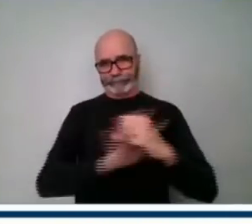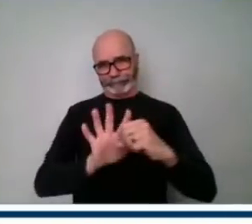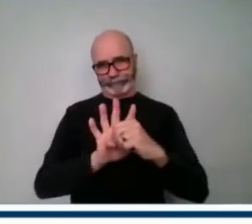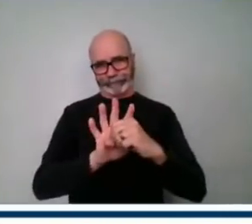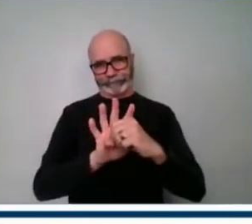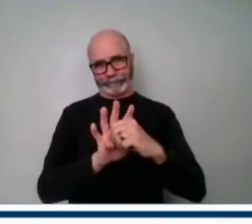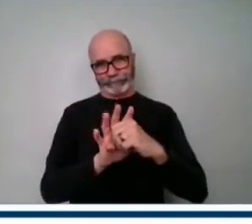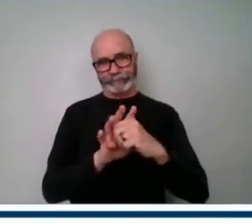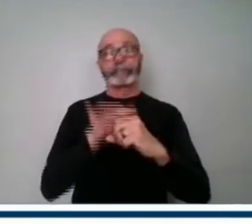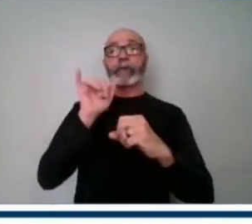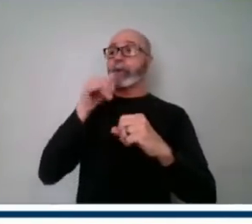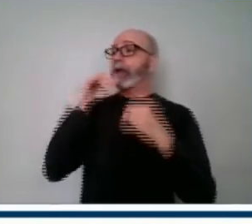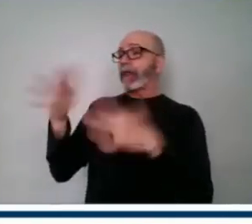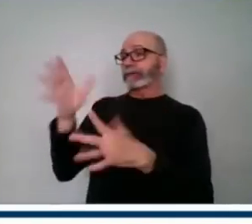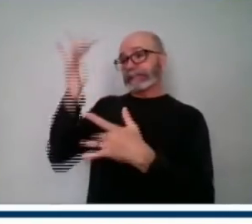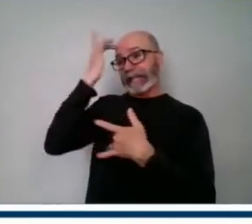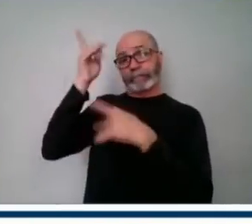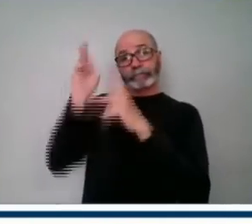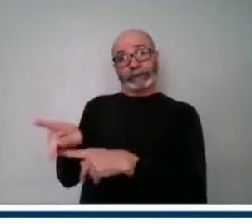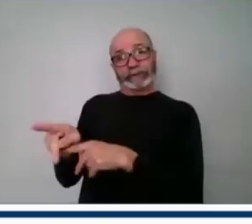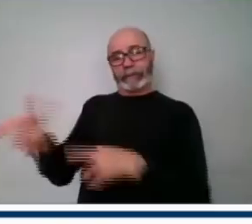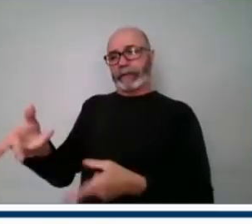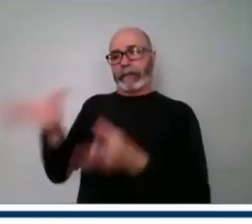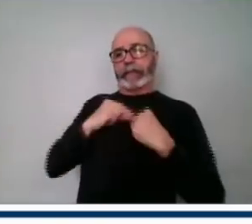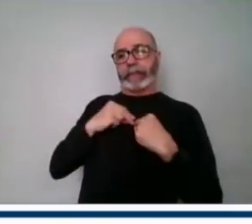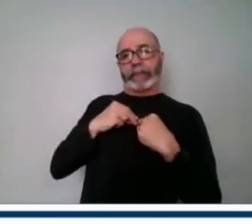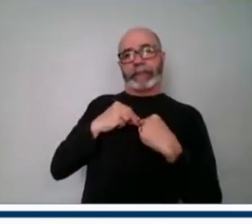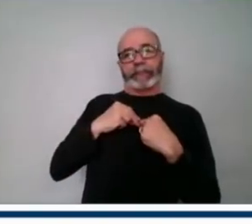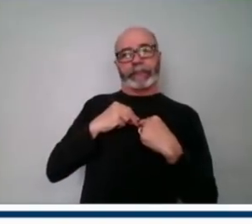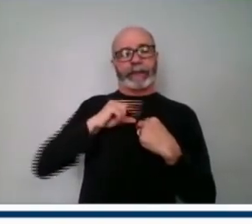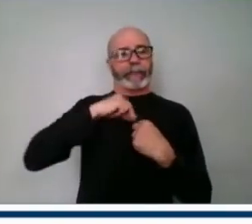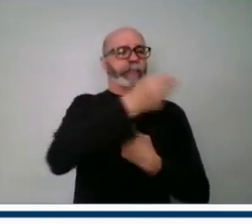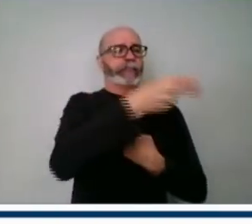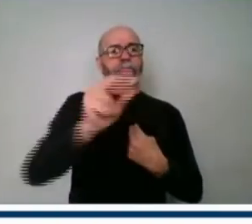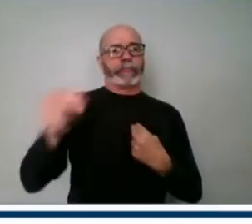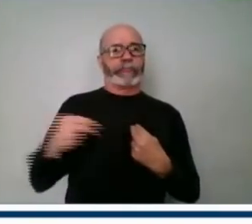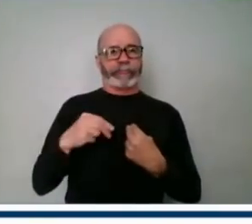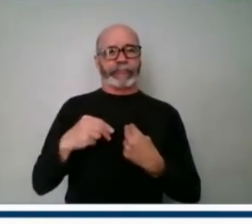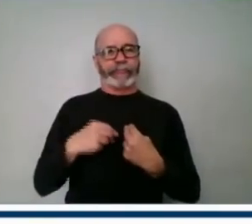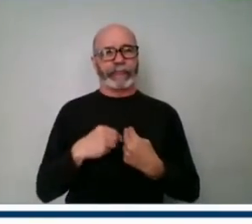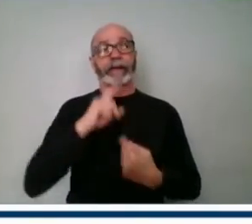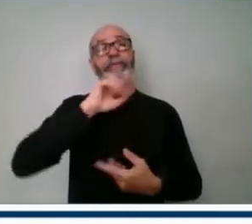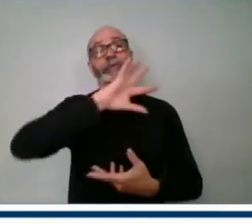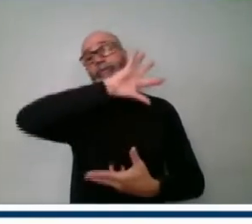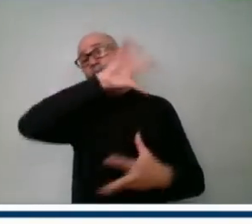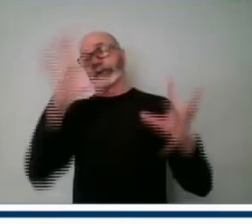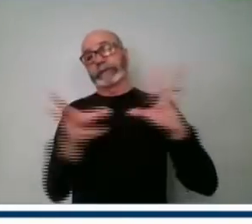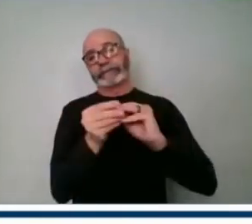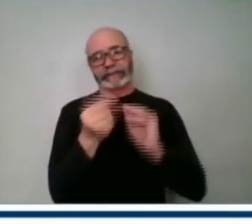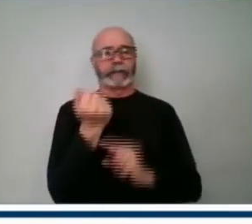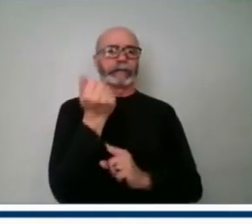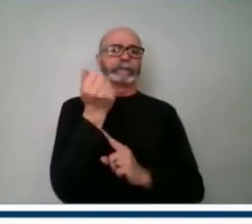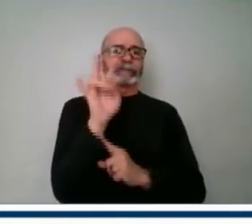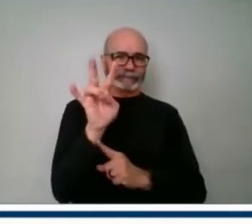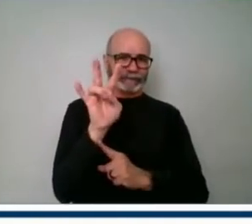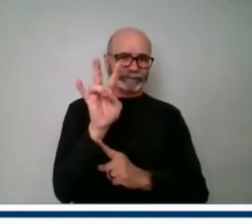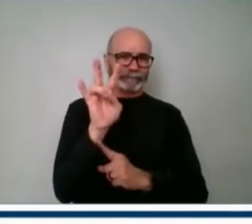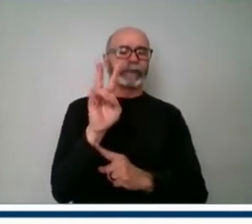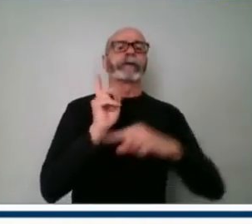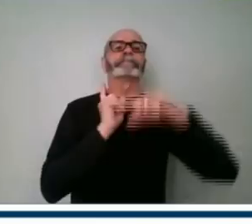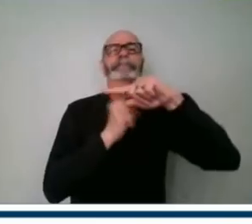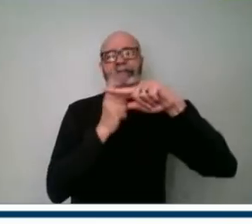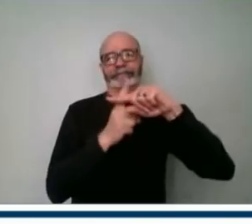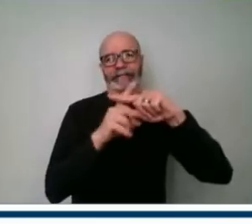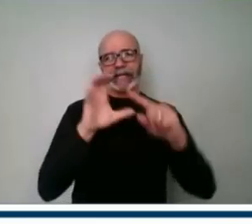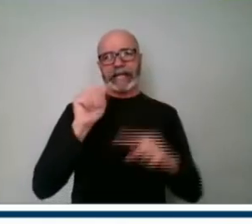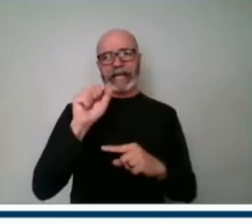reported cases. As of today, we have 17 active cases of COVID-19. The labs completed